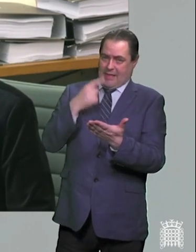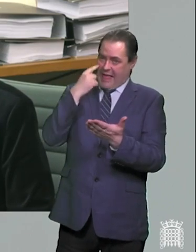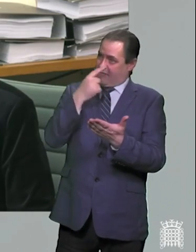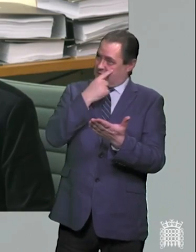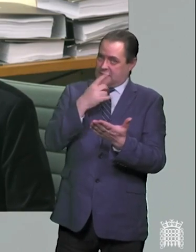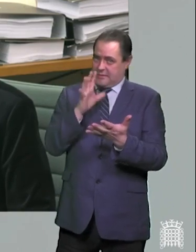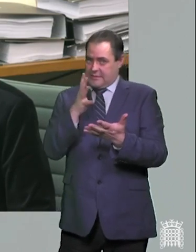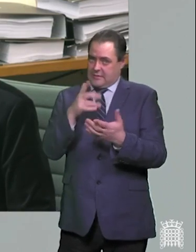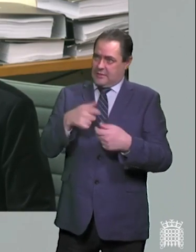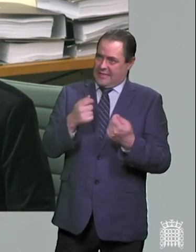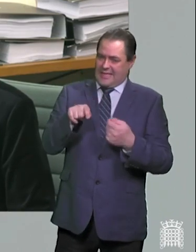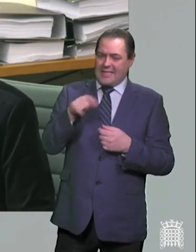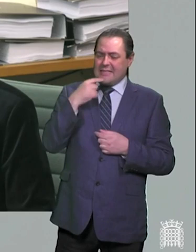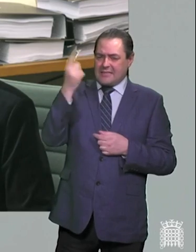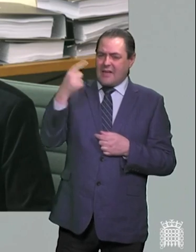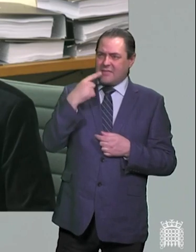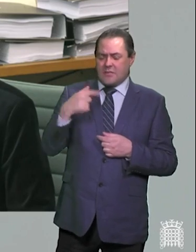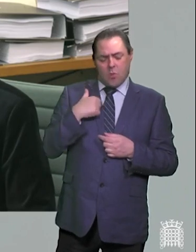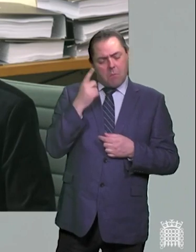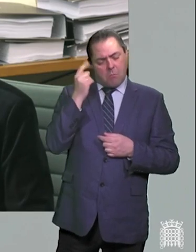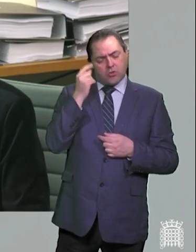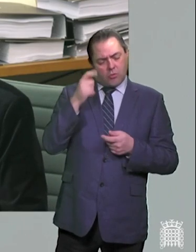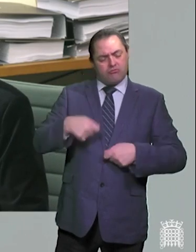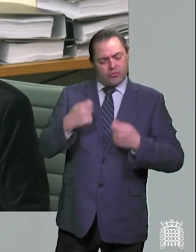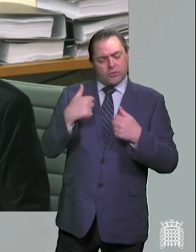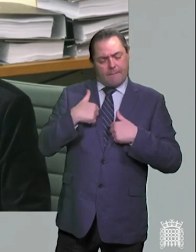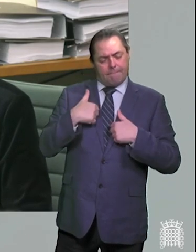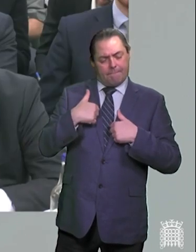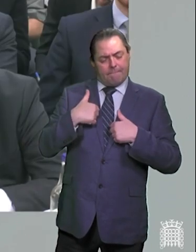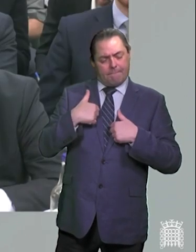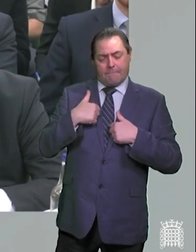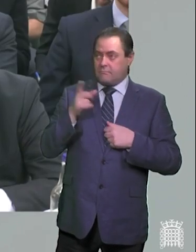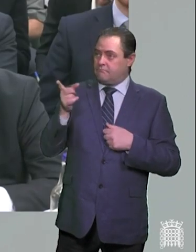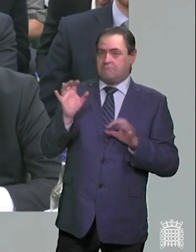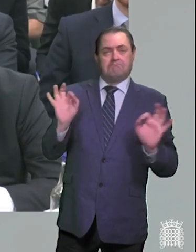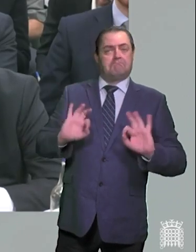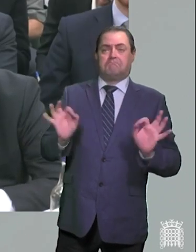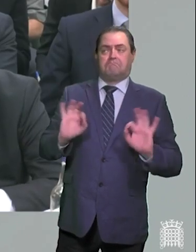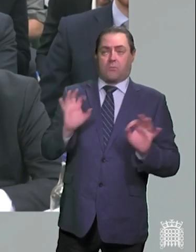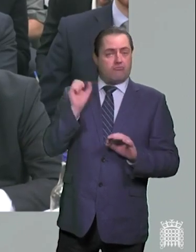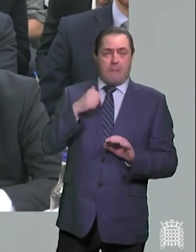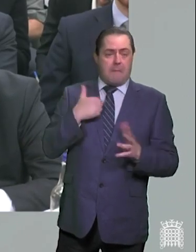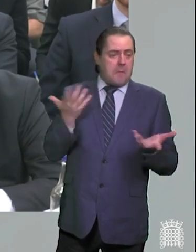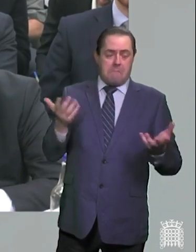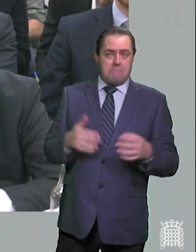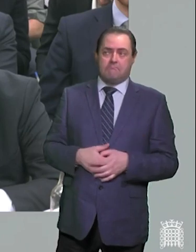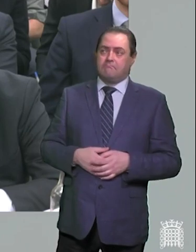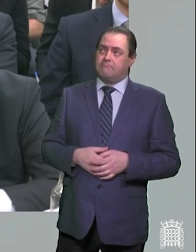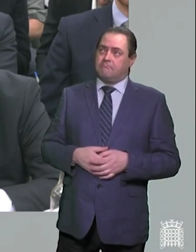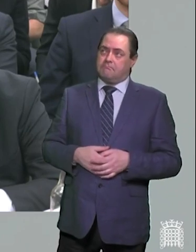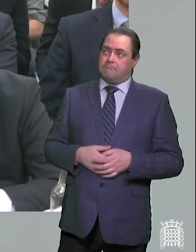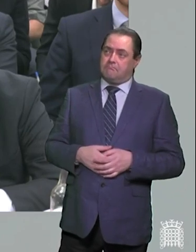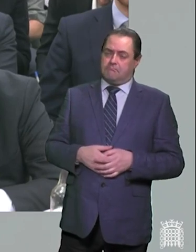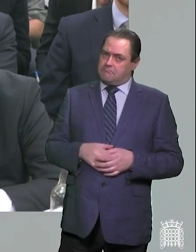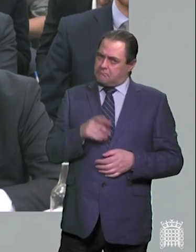have done. He said it's possible he raised concerns with you. No, not that I can remember, no. Were